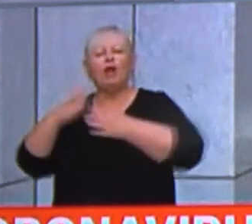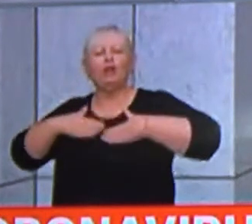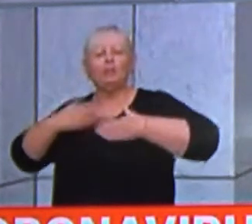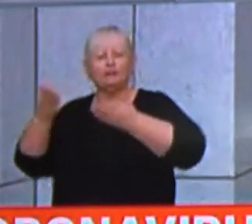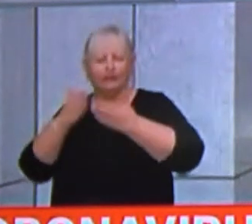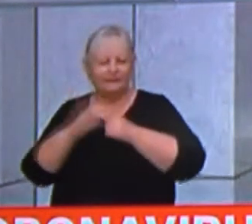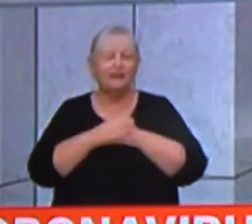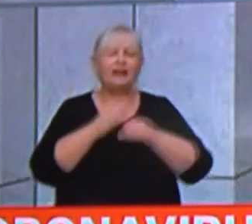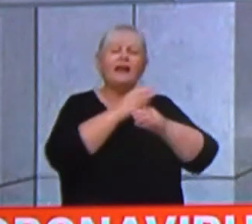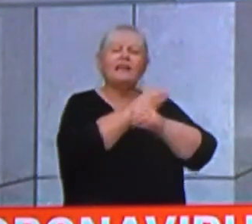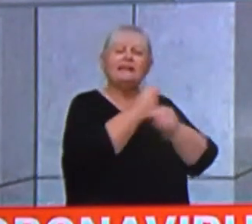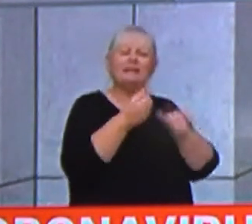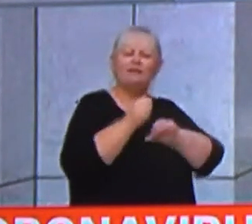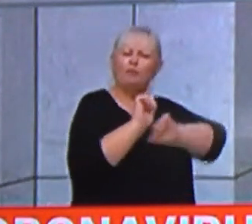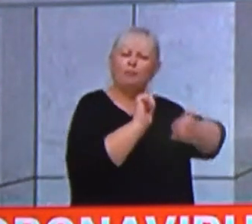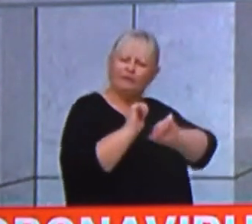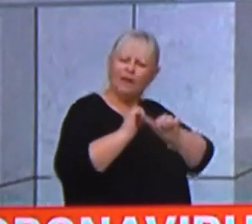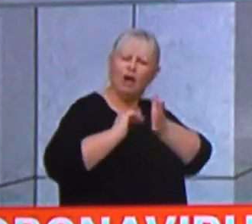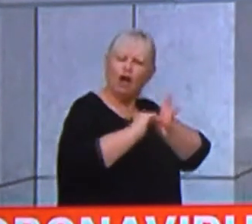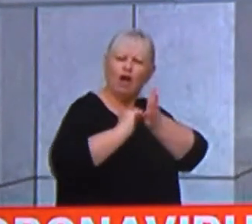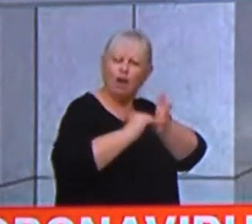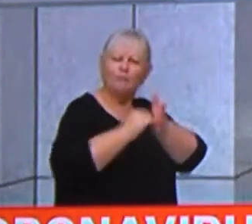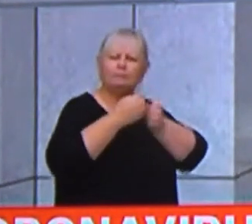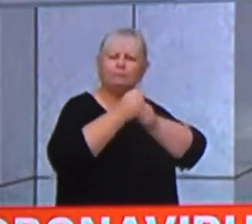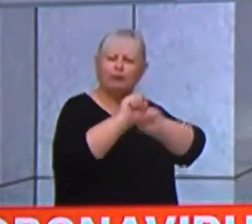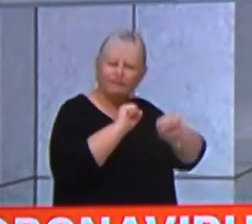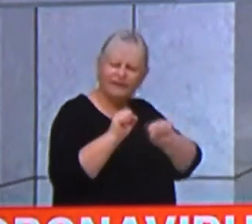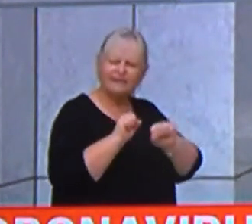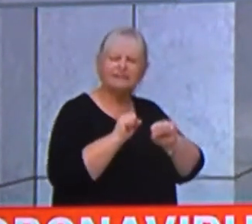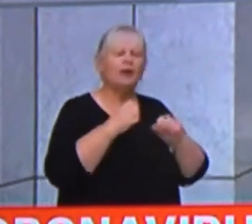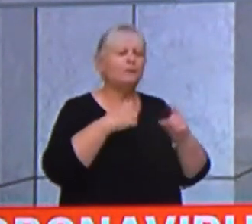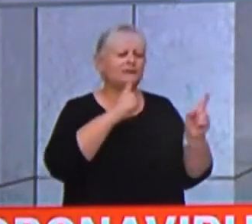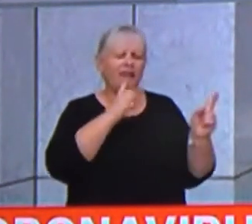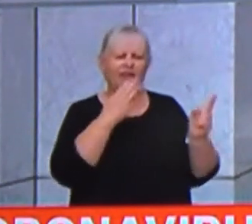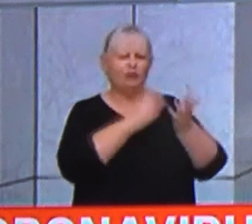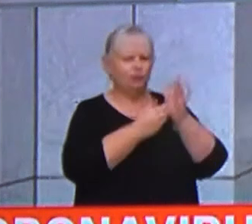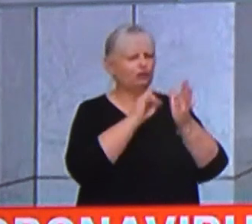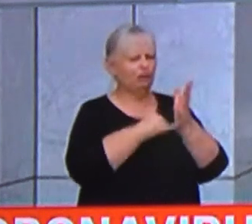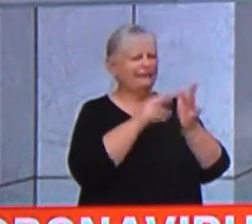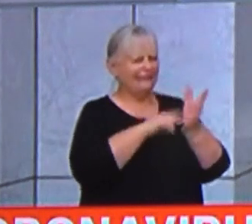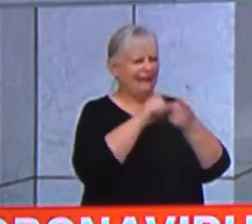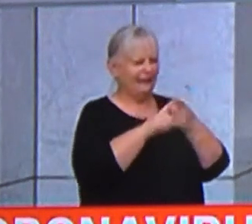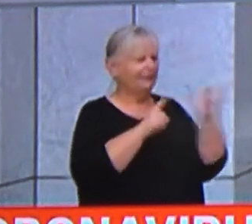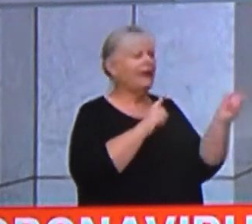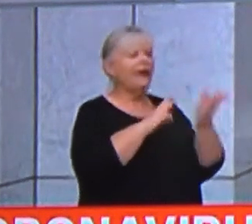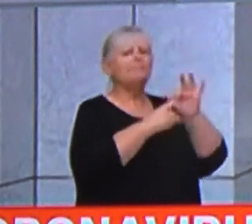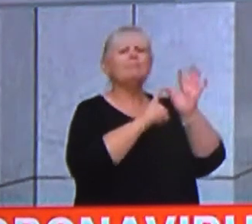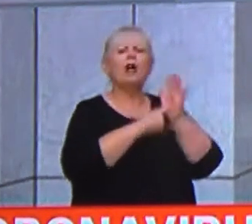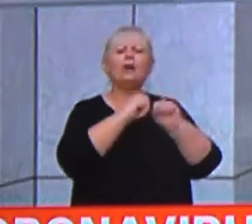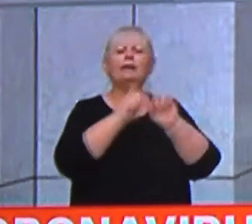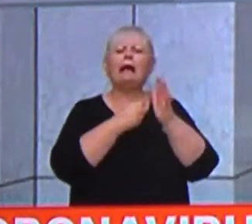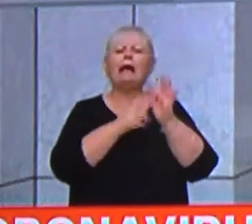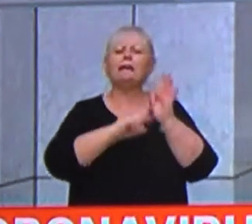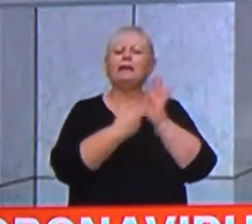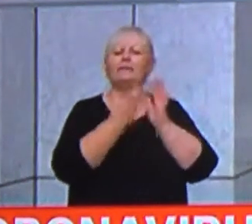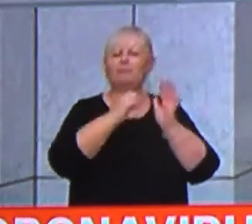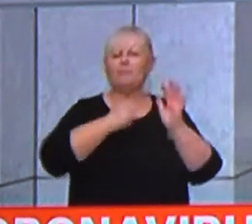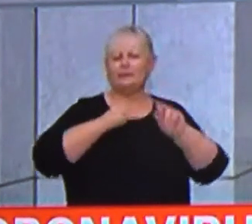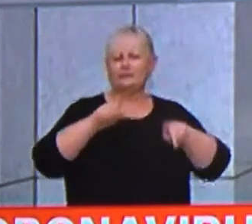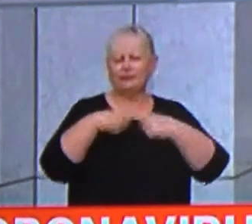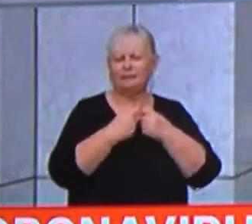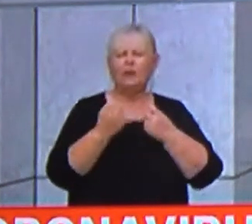concerns relating to income, whether it's concerns about a job, or whether it's the direct fear or contact